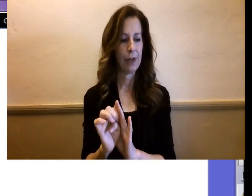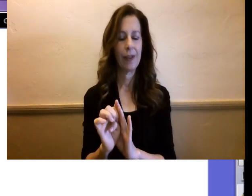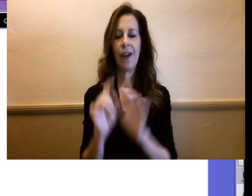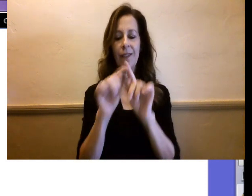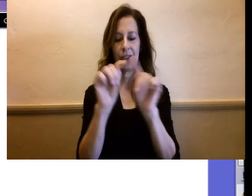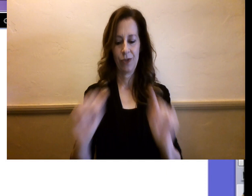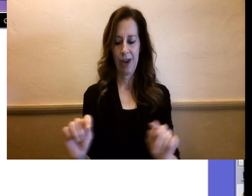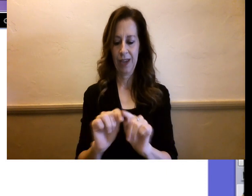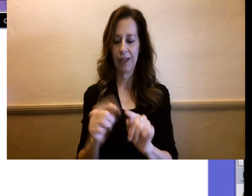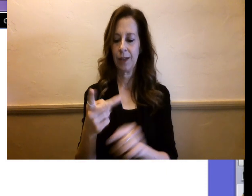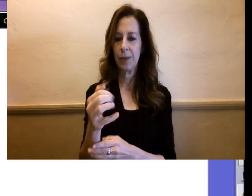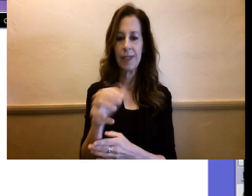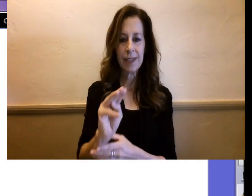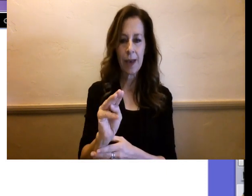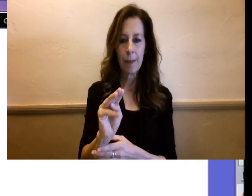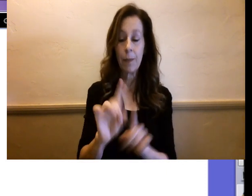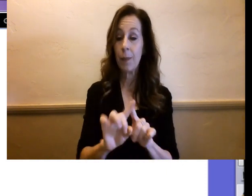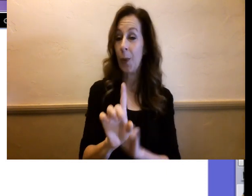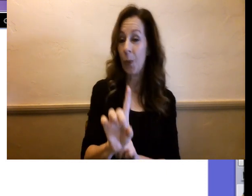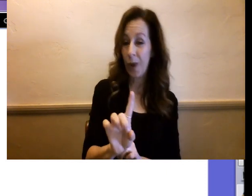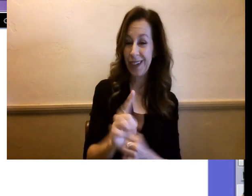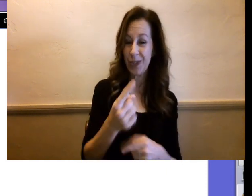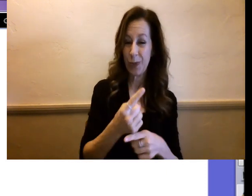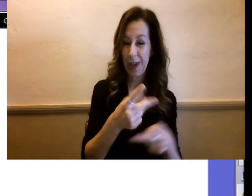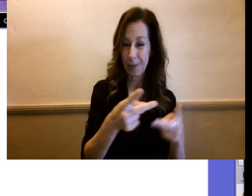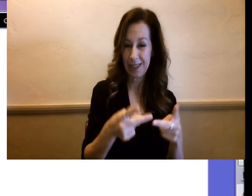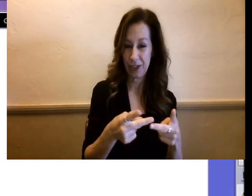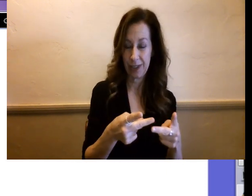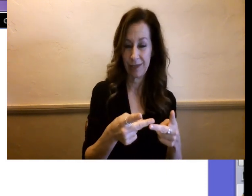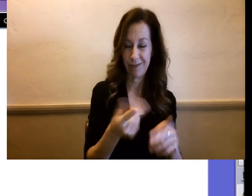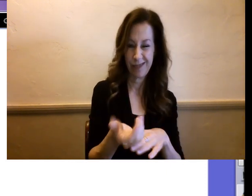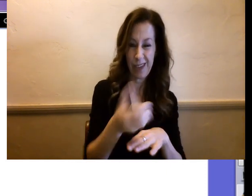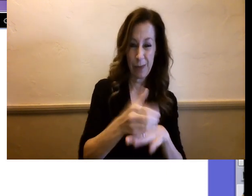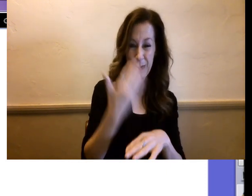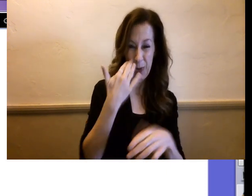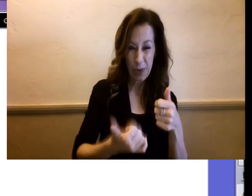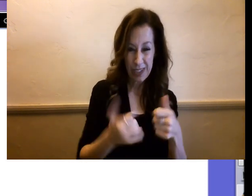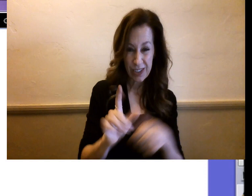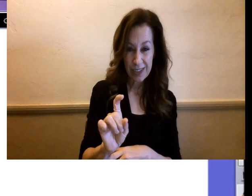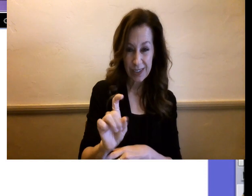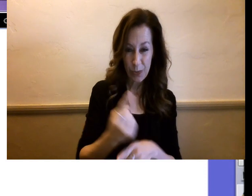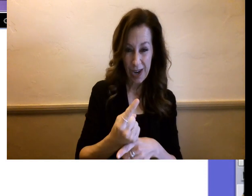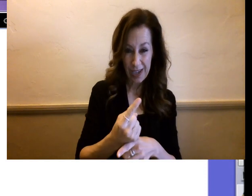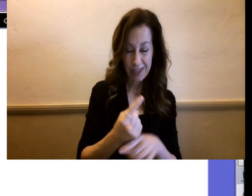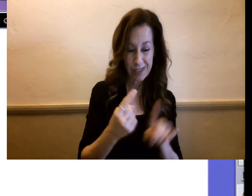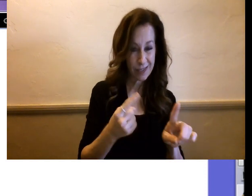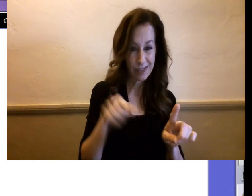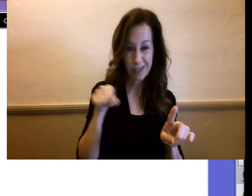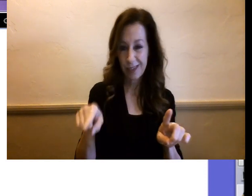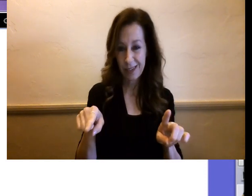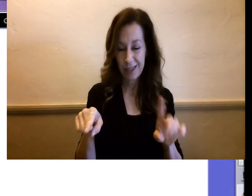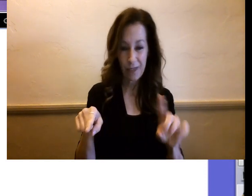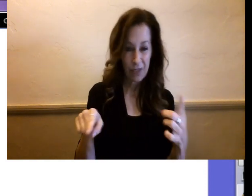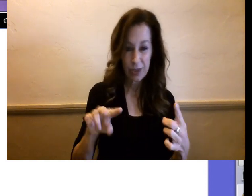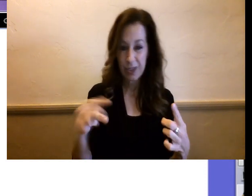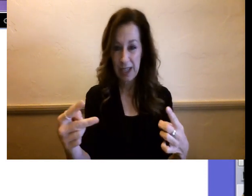of triangular prisms, but only one of them is in its upright position. Can you figure out which one? Is it the first